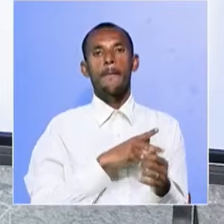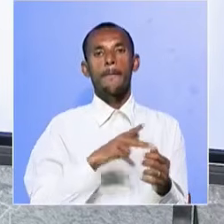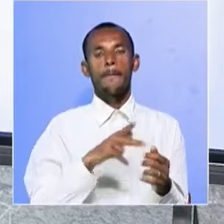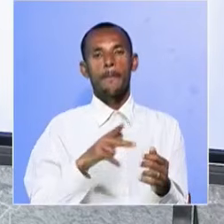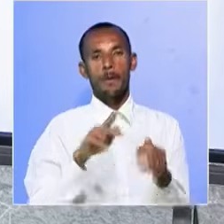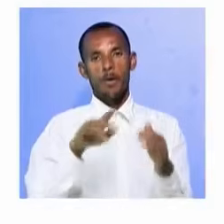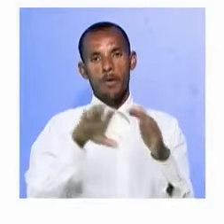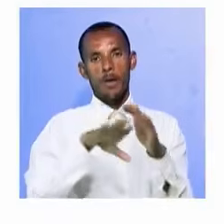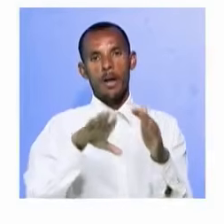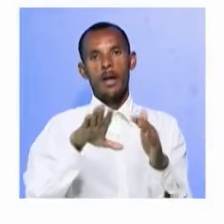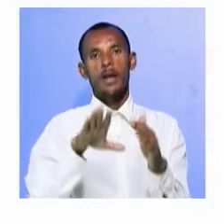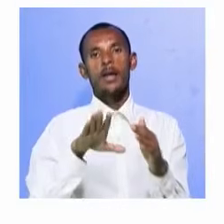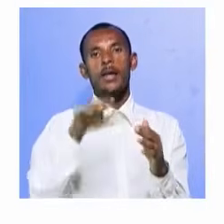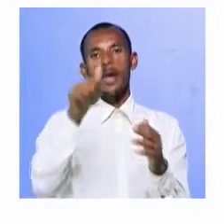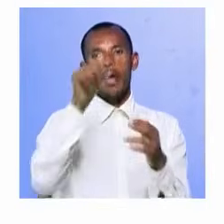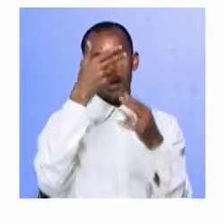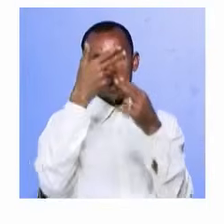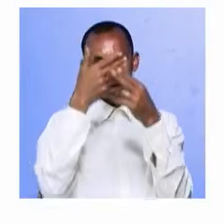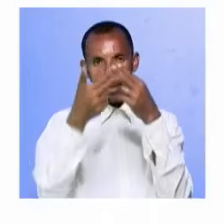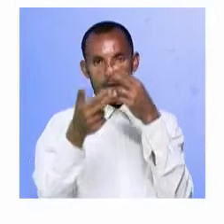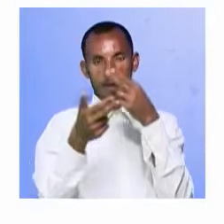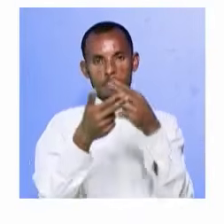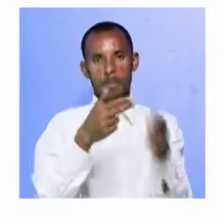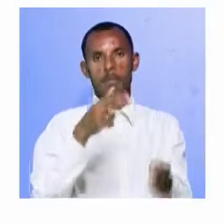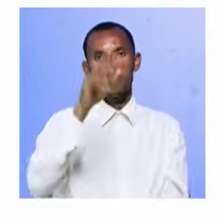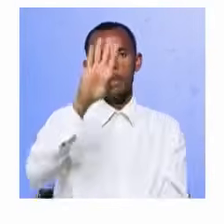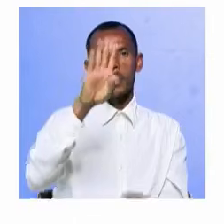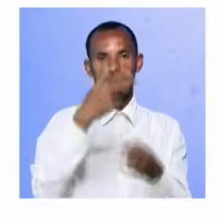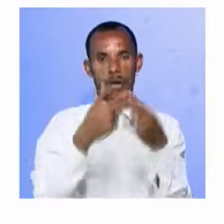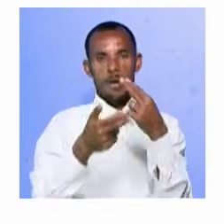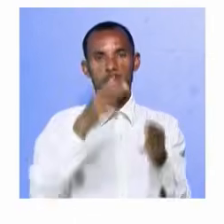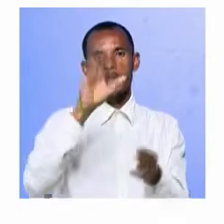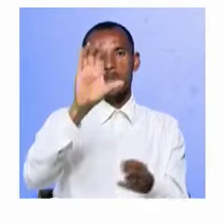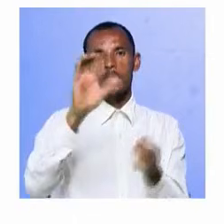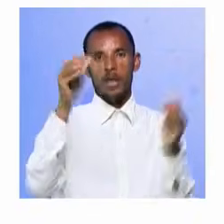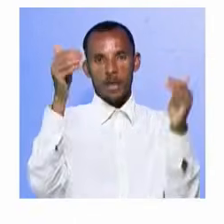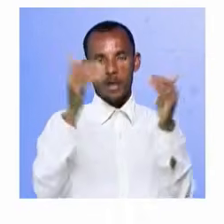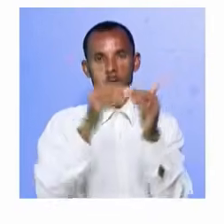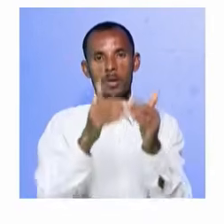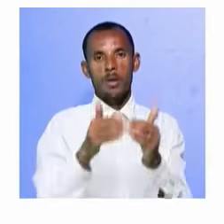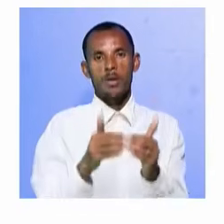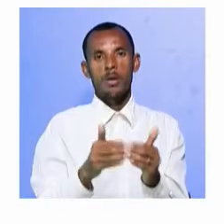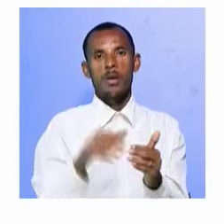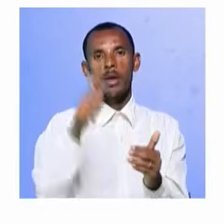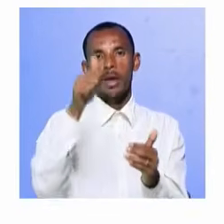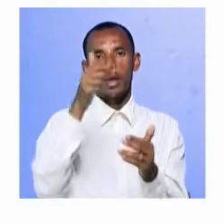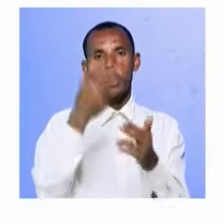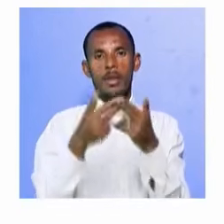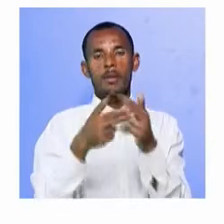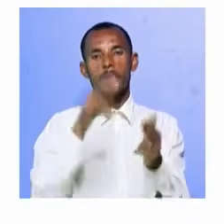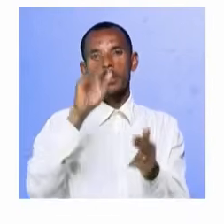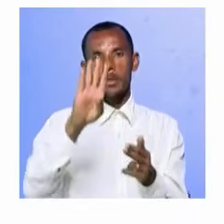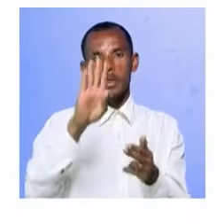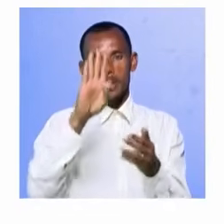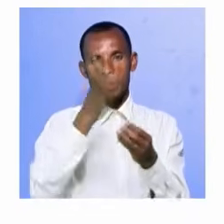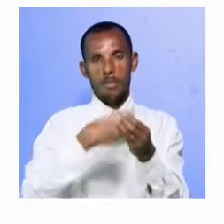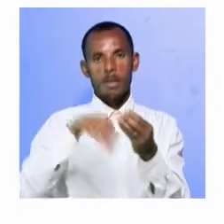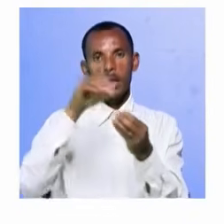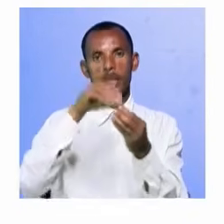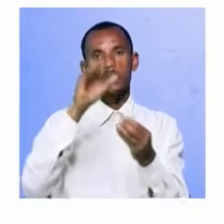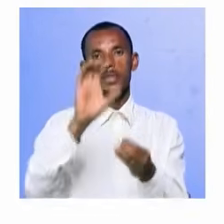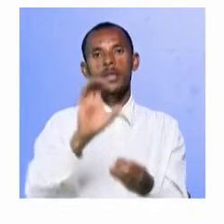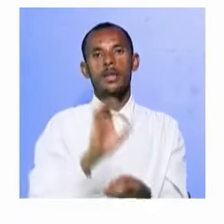That means A times B plus C is equal to A times B plus